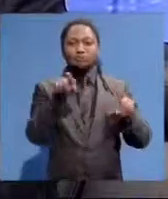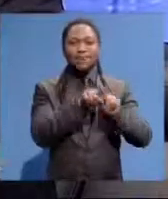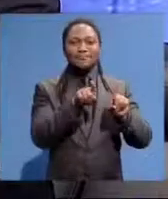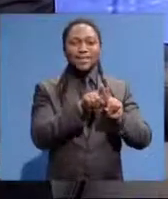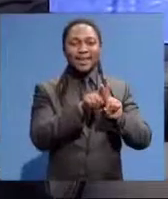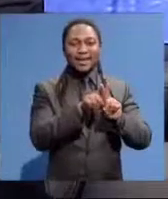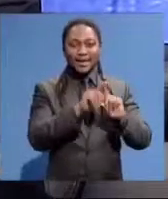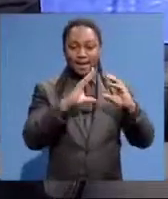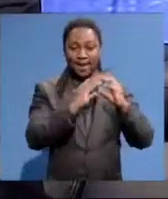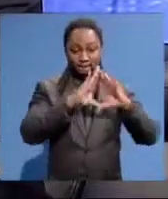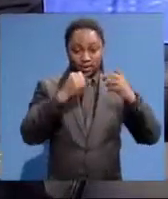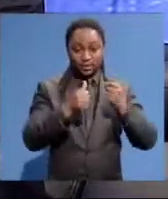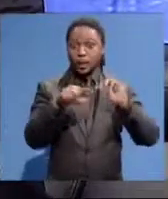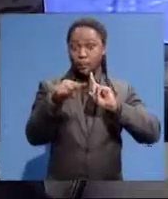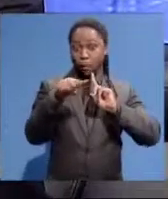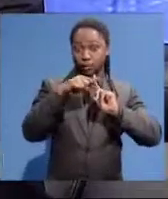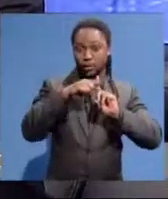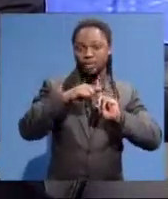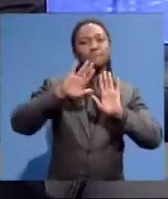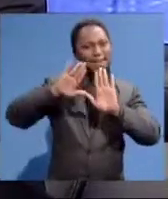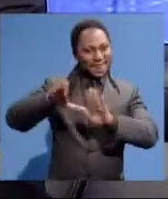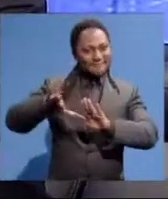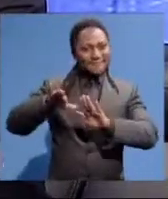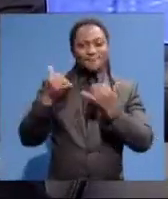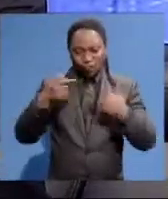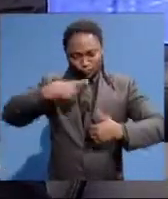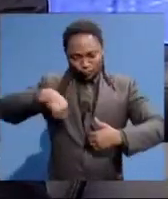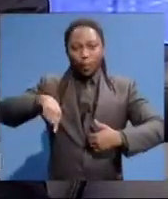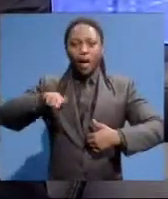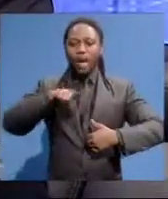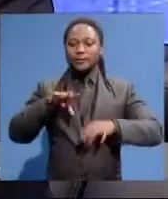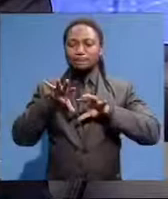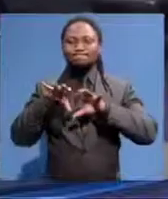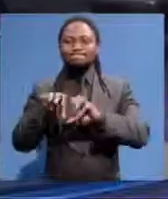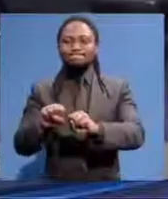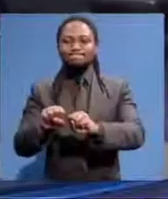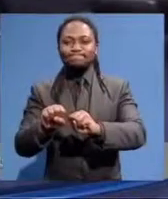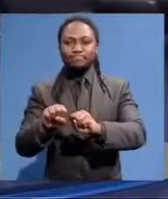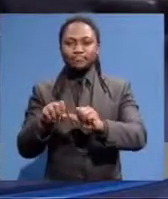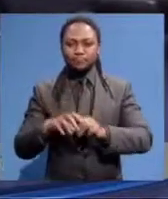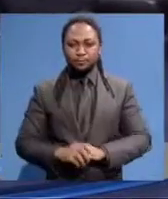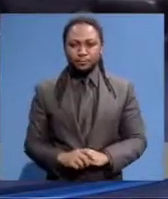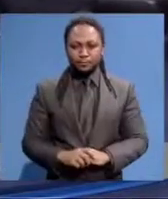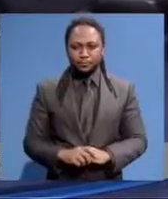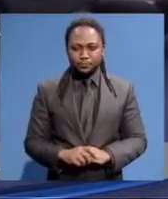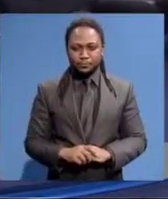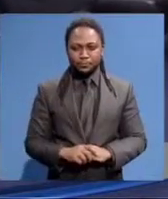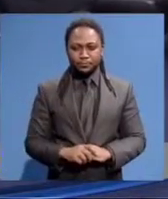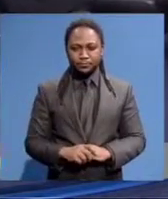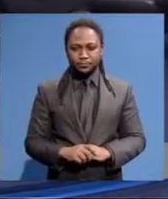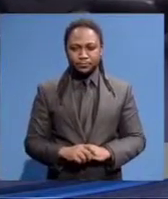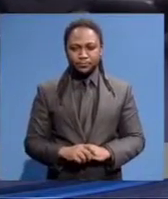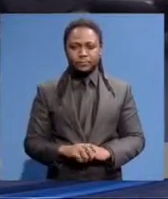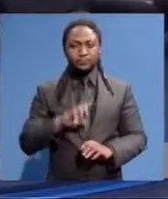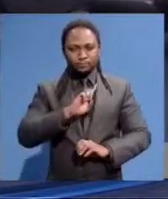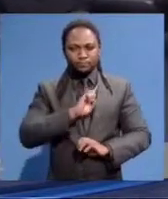say, whatever you do with it, Take over. Sure. it is yours. Sure. My Sure. part has been laid.